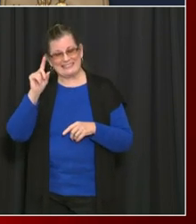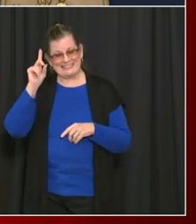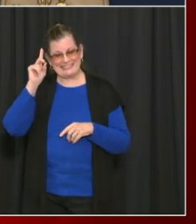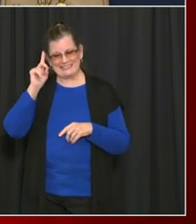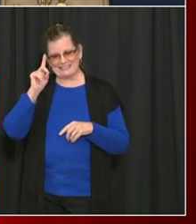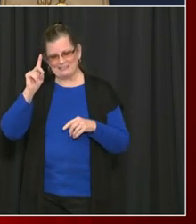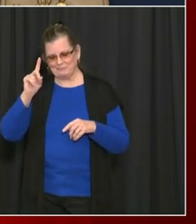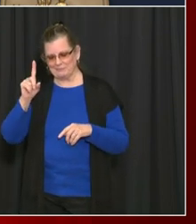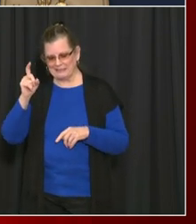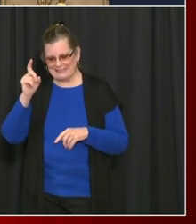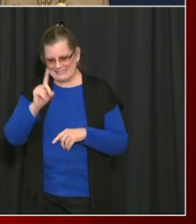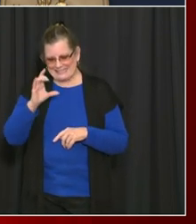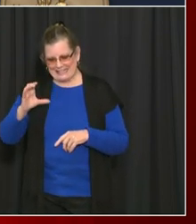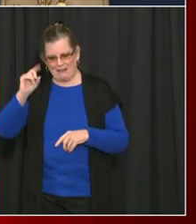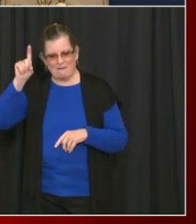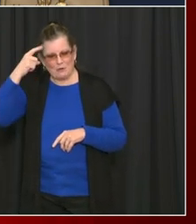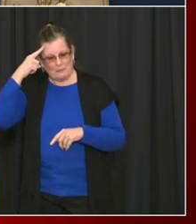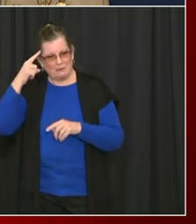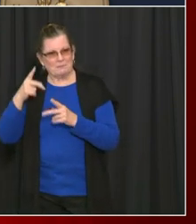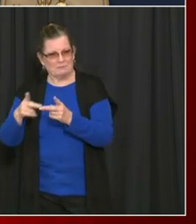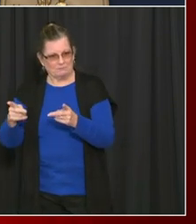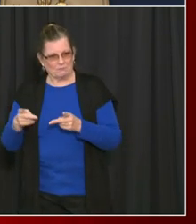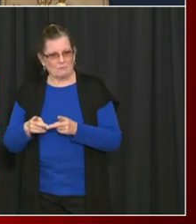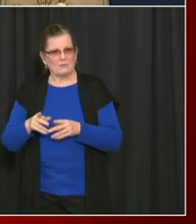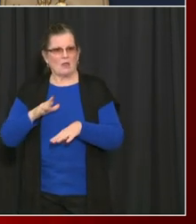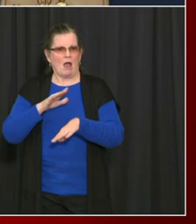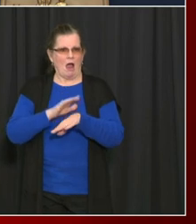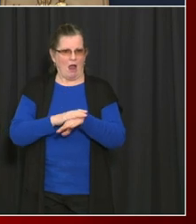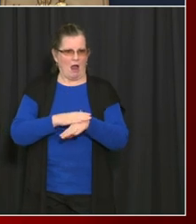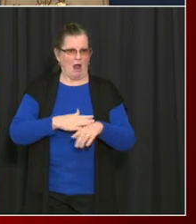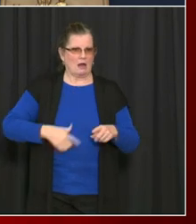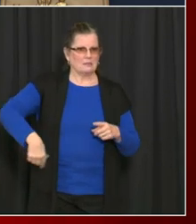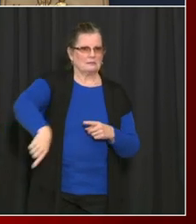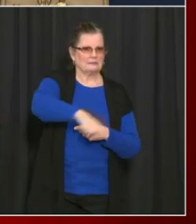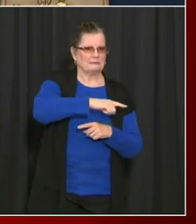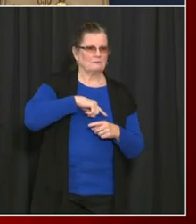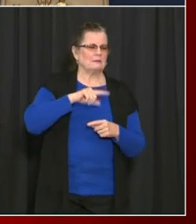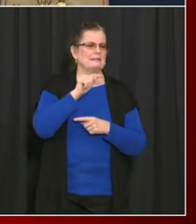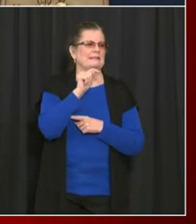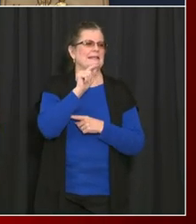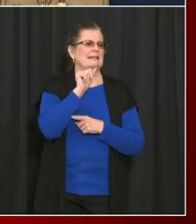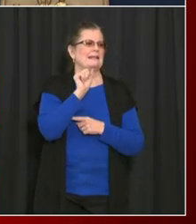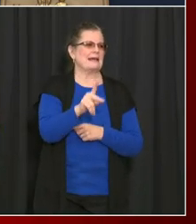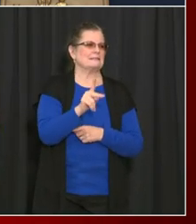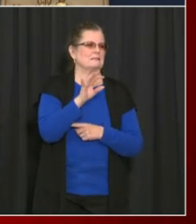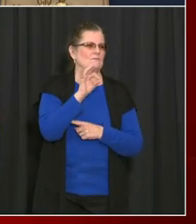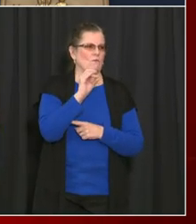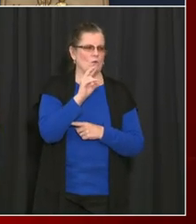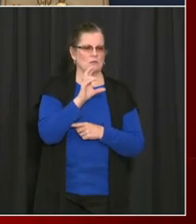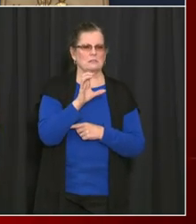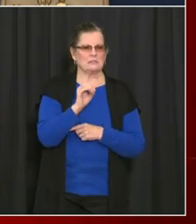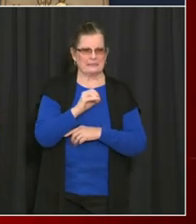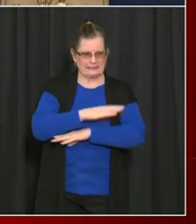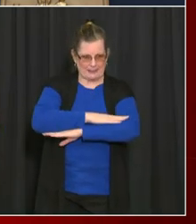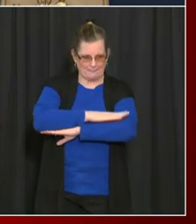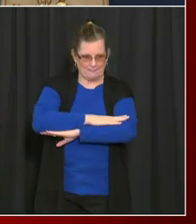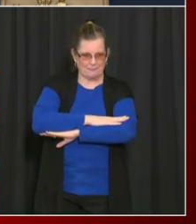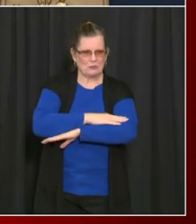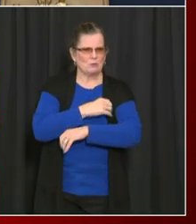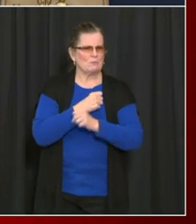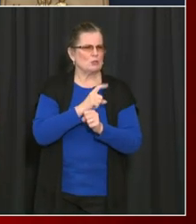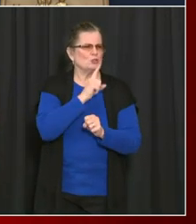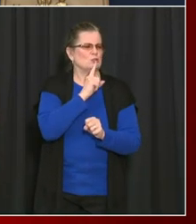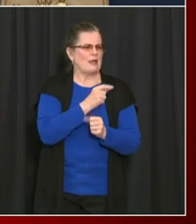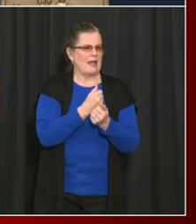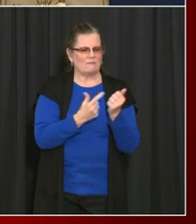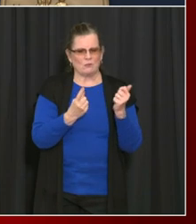Task Force, and their job throughout the year is to make sure that road closures are safe. So we will